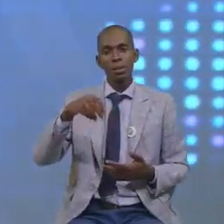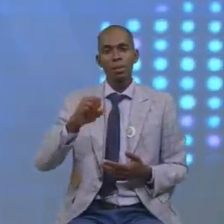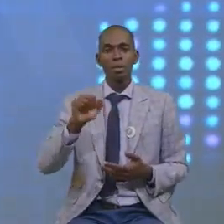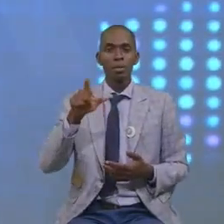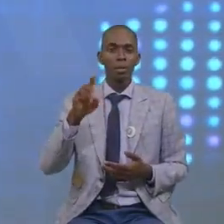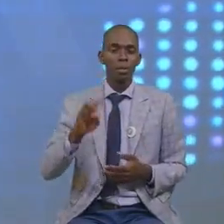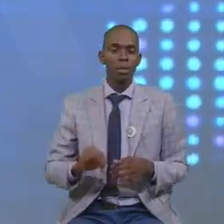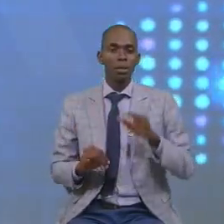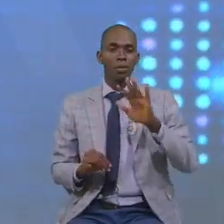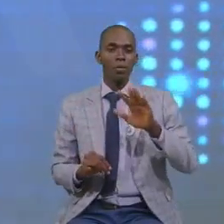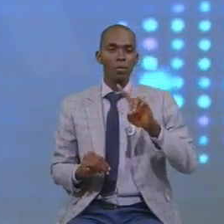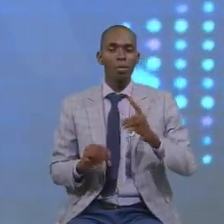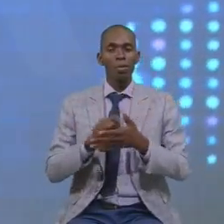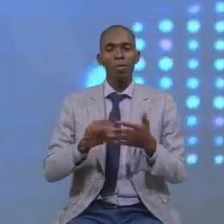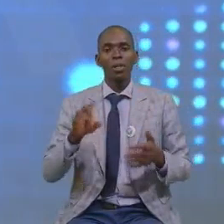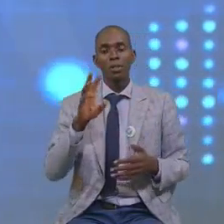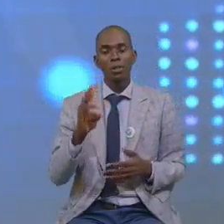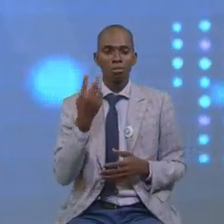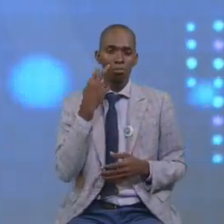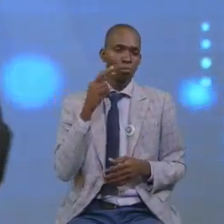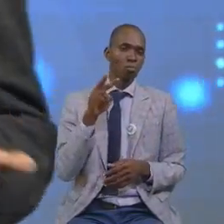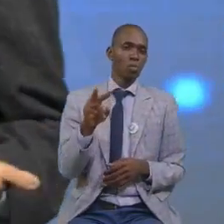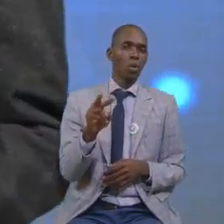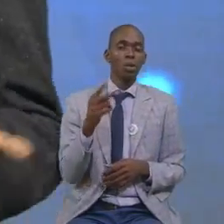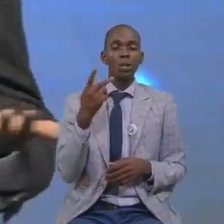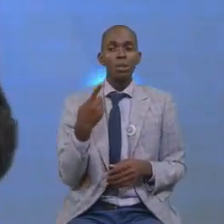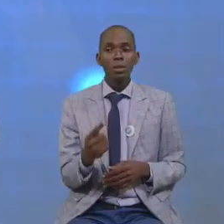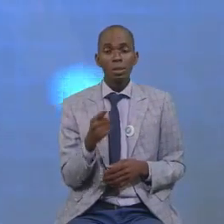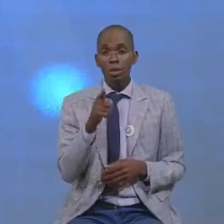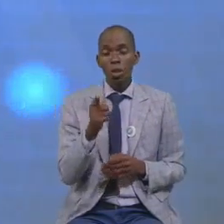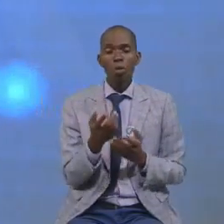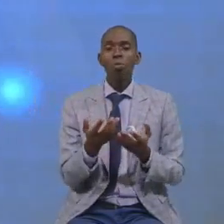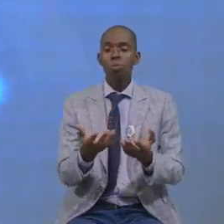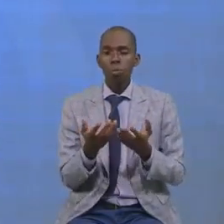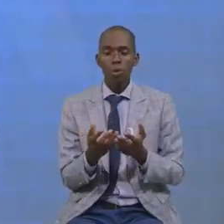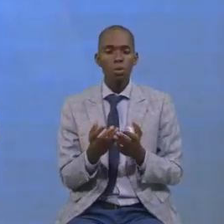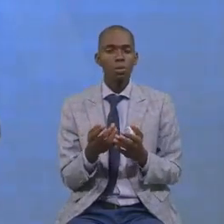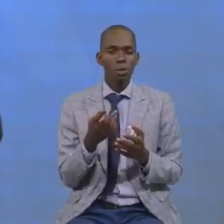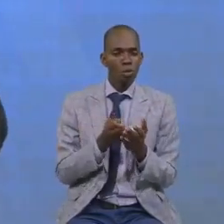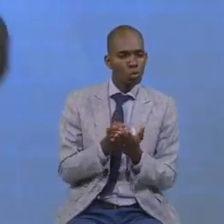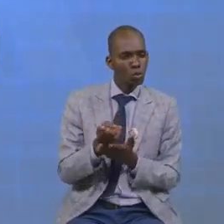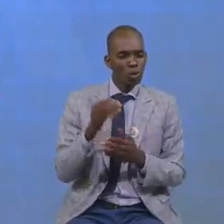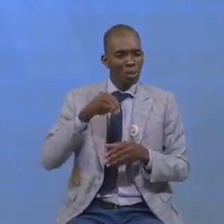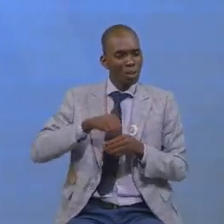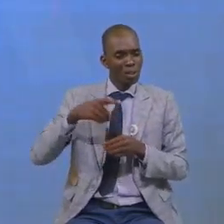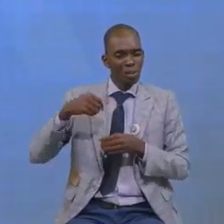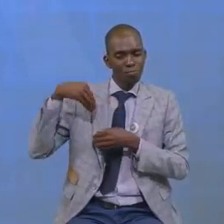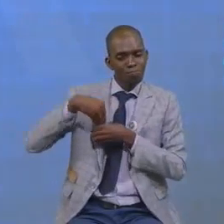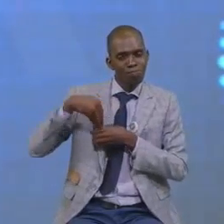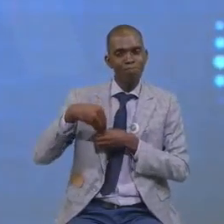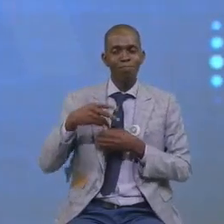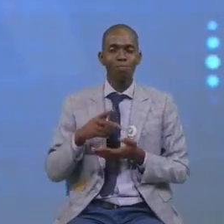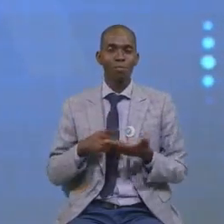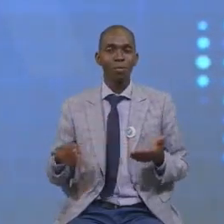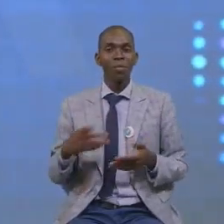we're looking at verse 6. Behold, thou desirest truth in the inward parts, and in the